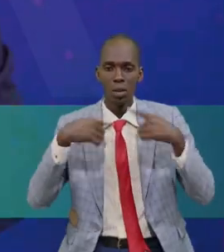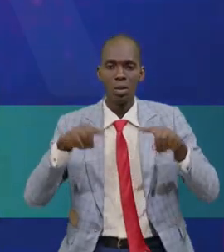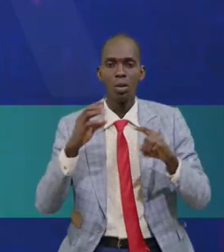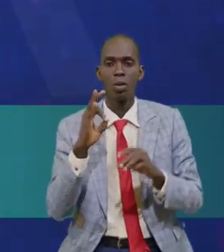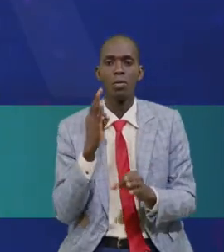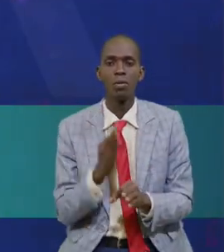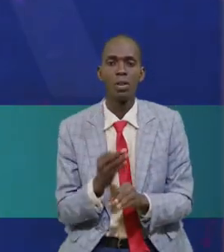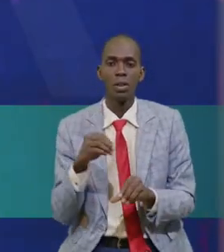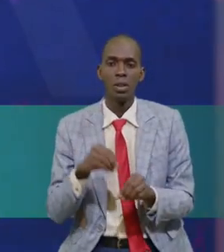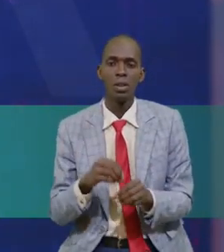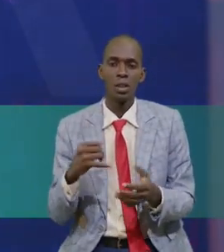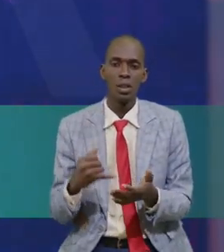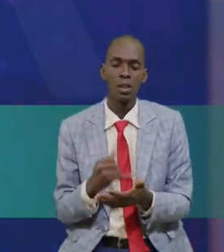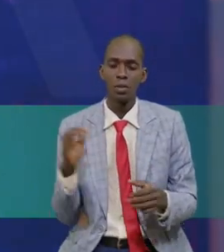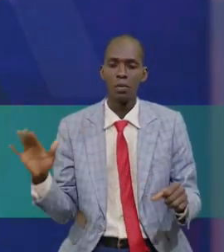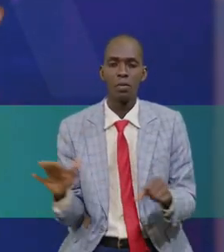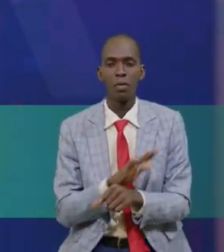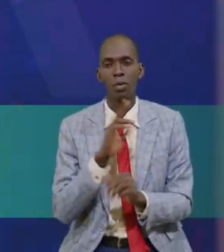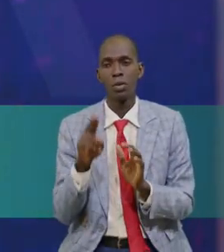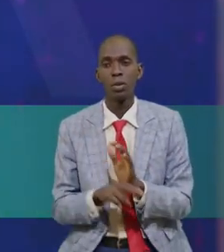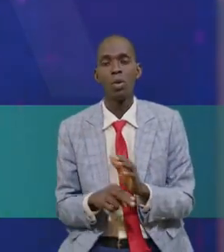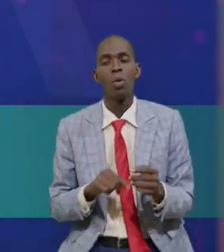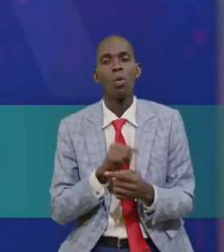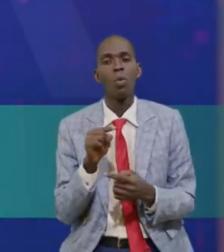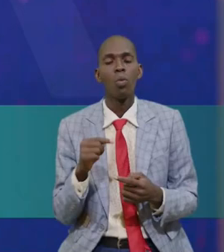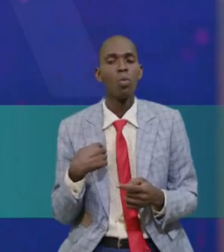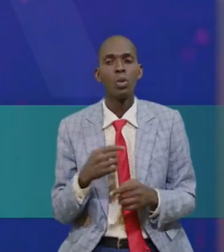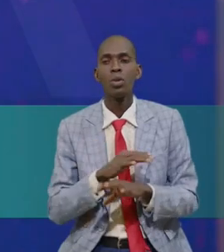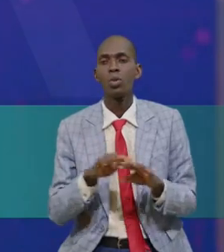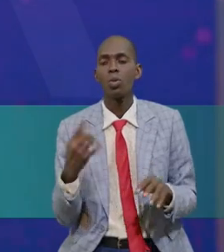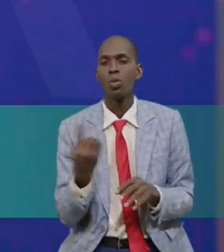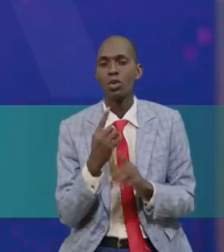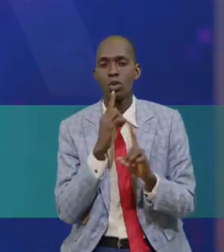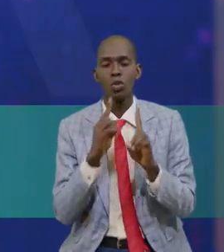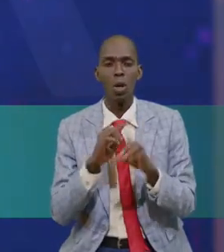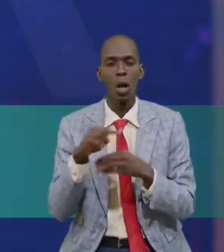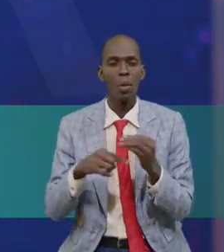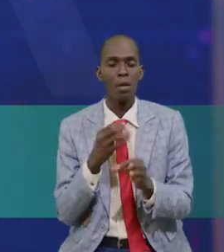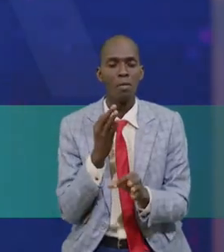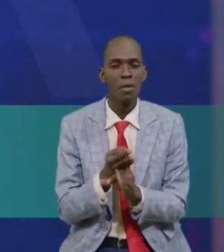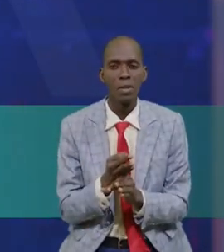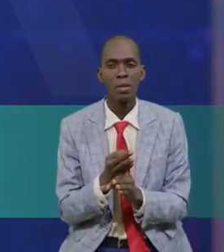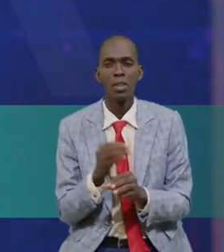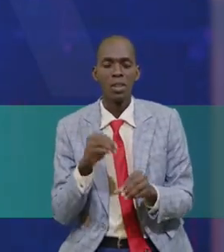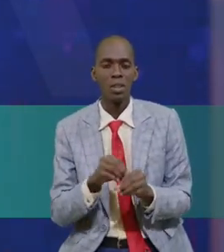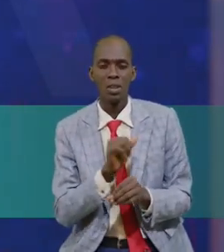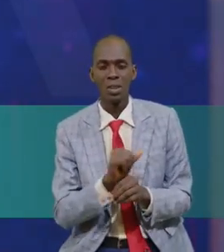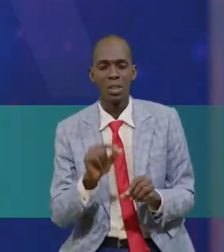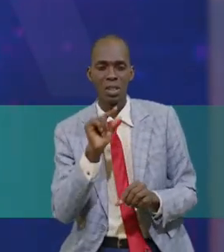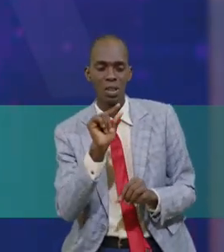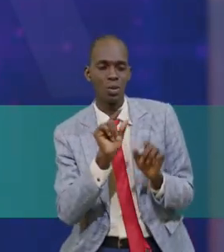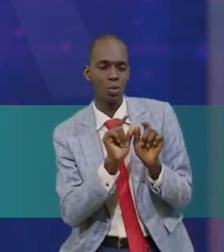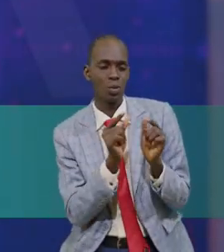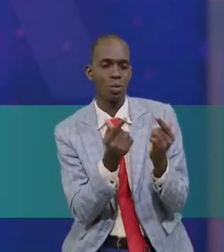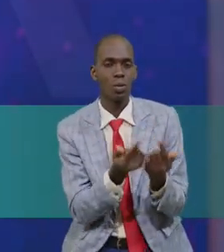in its fullness. We don't only, you know, talk about faith in a, you know, in a little section